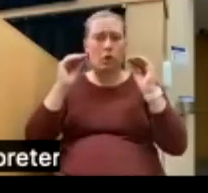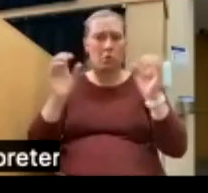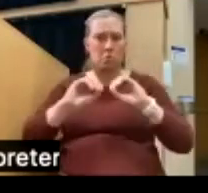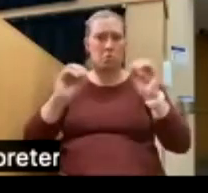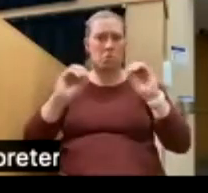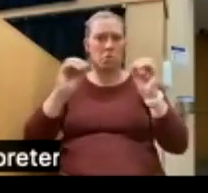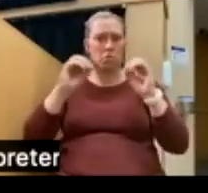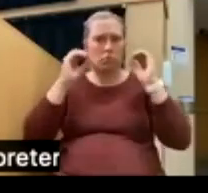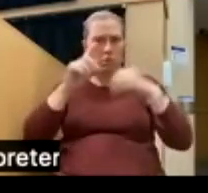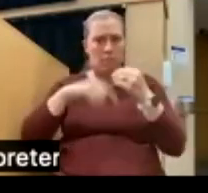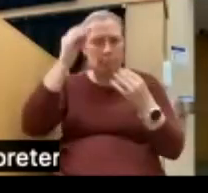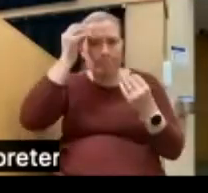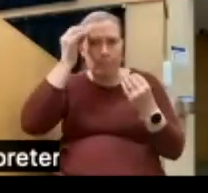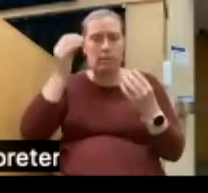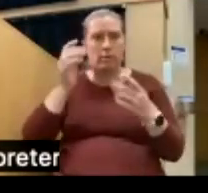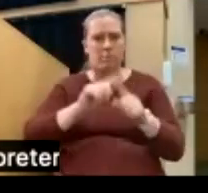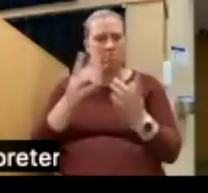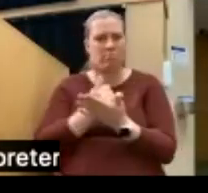Yeah.